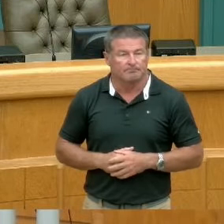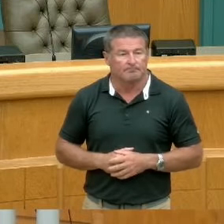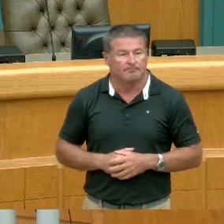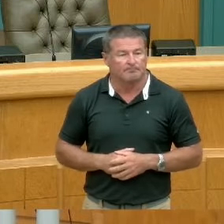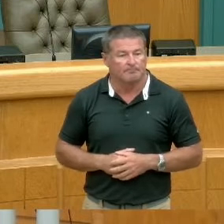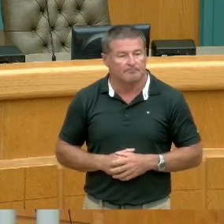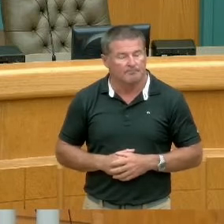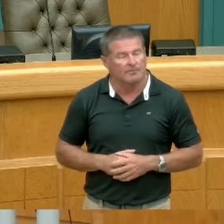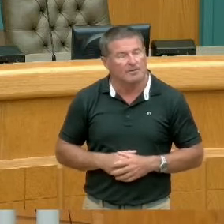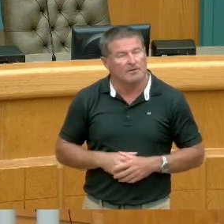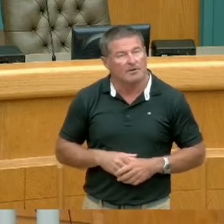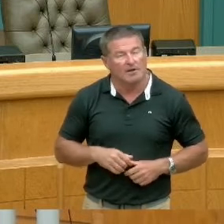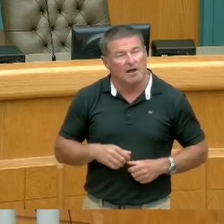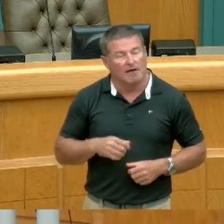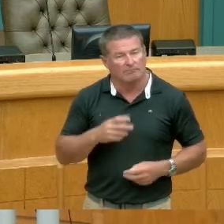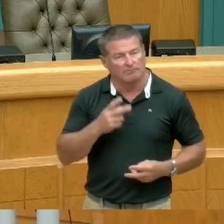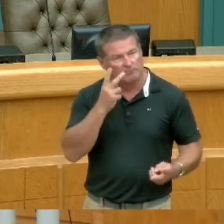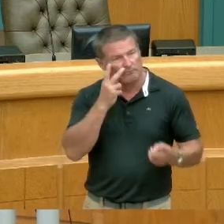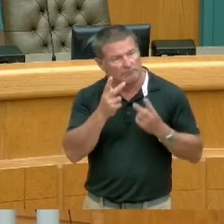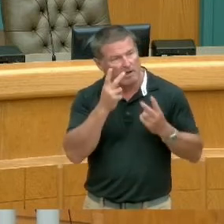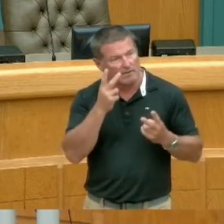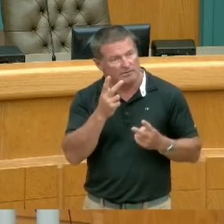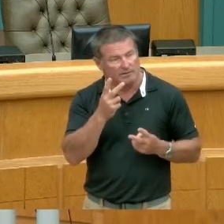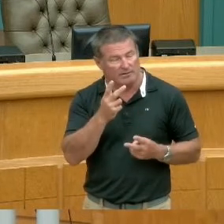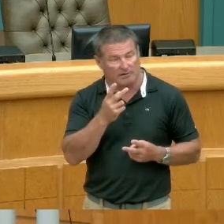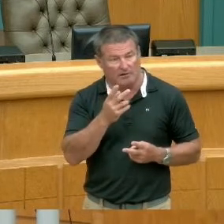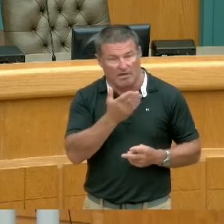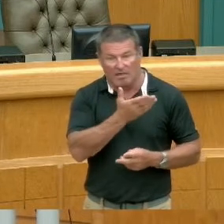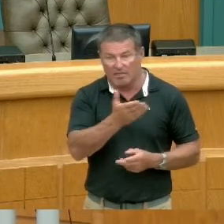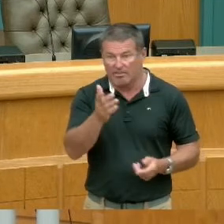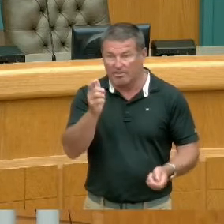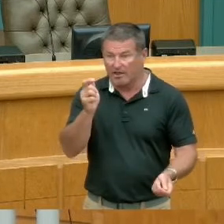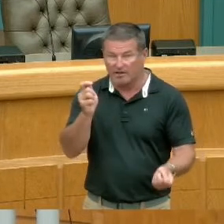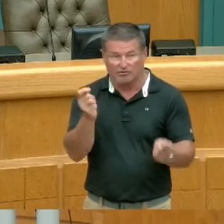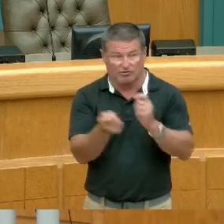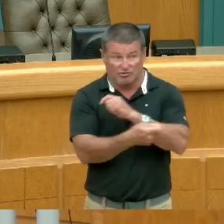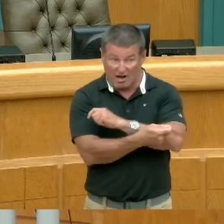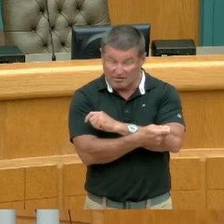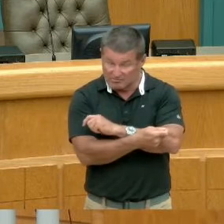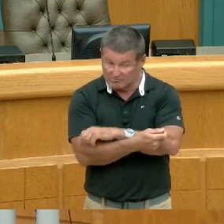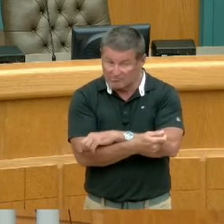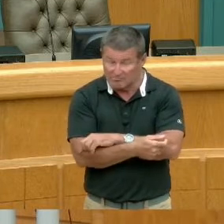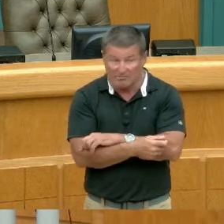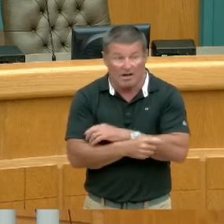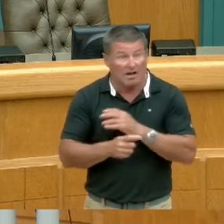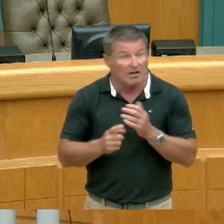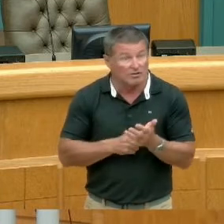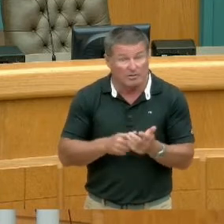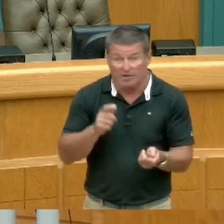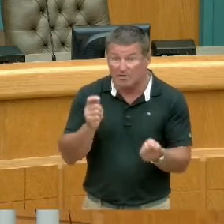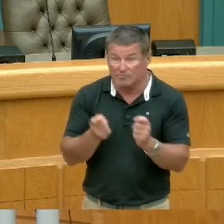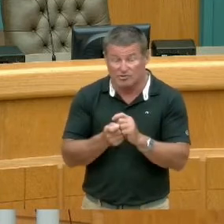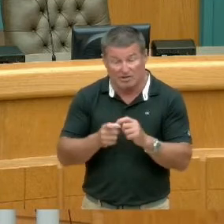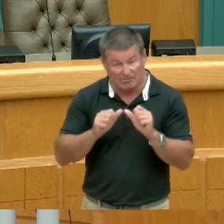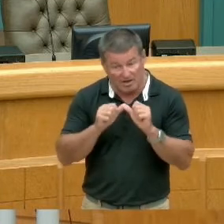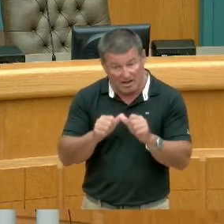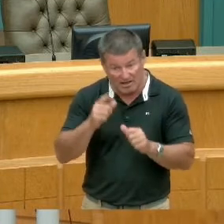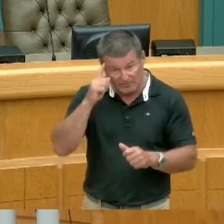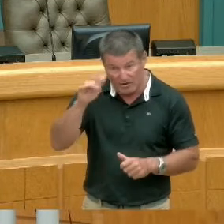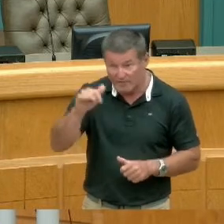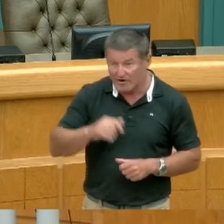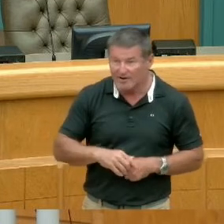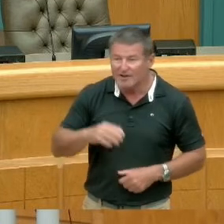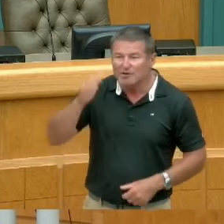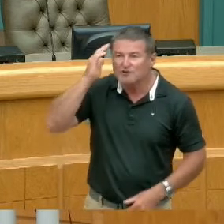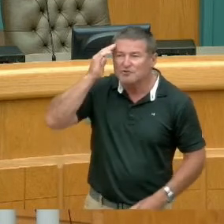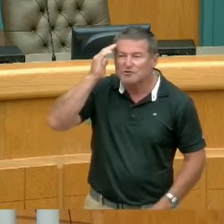it reminded me things change, and sometimes they change forever. And I'm speaking of the Leopard Street exit coming